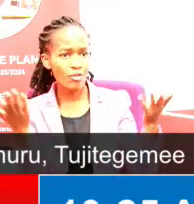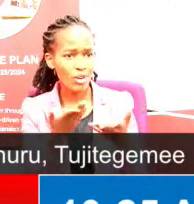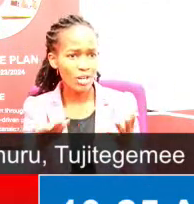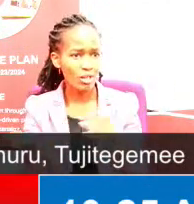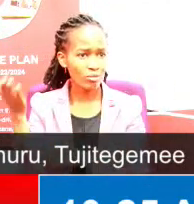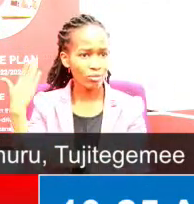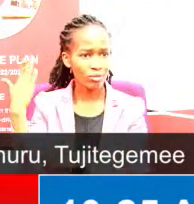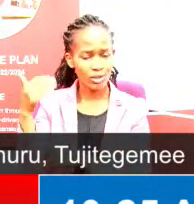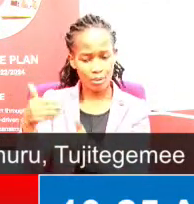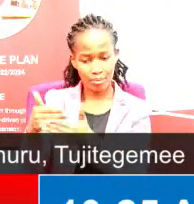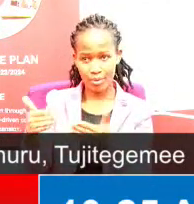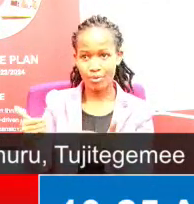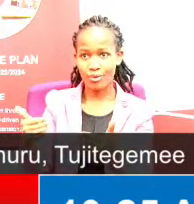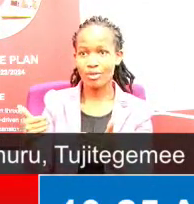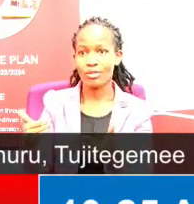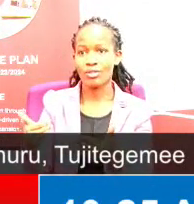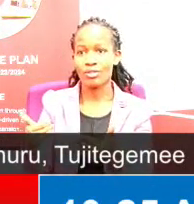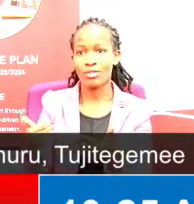were just before we got here.